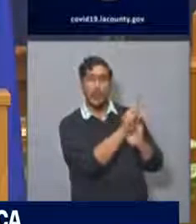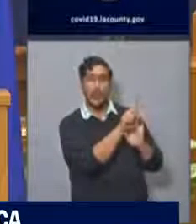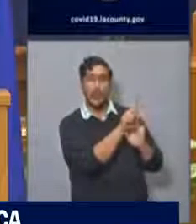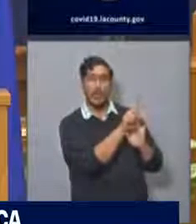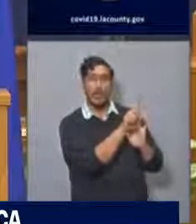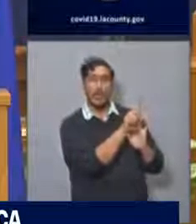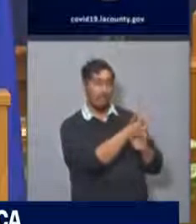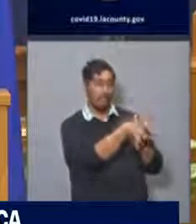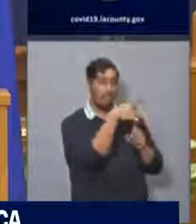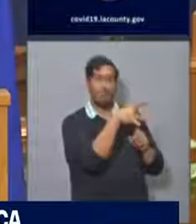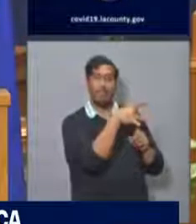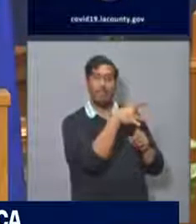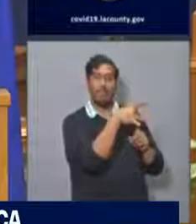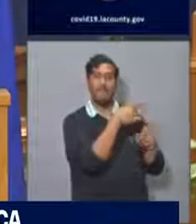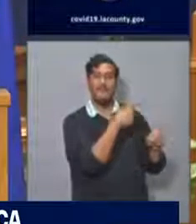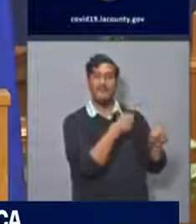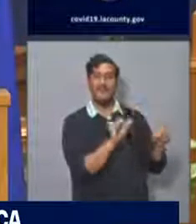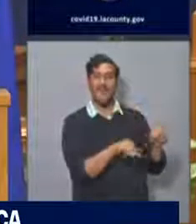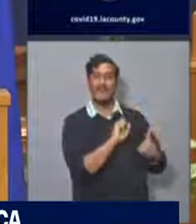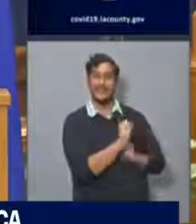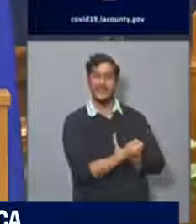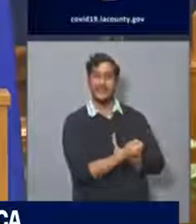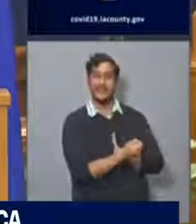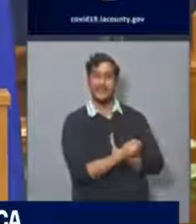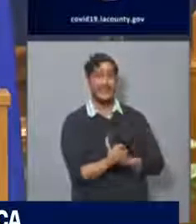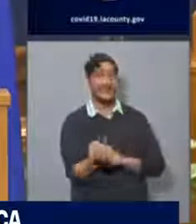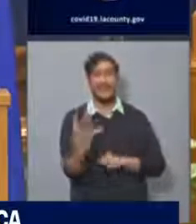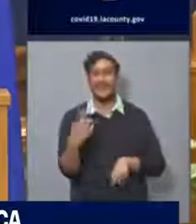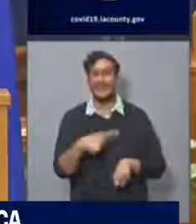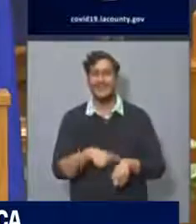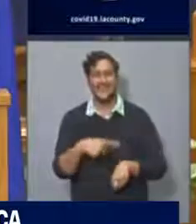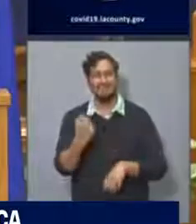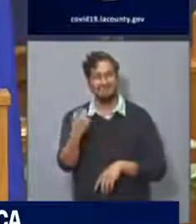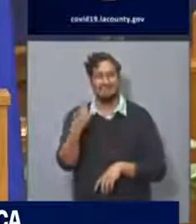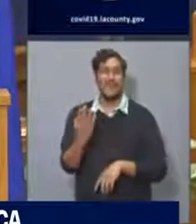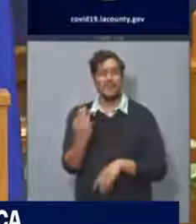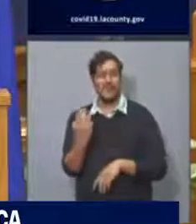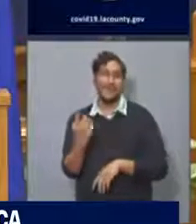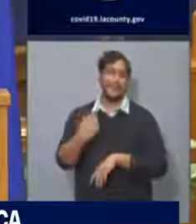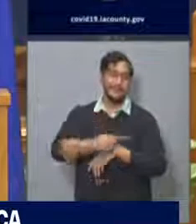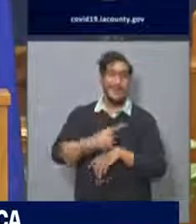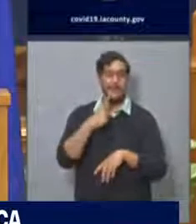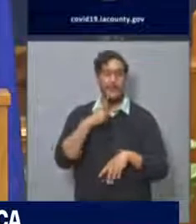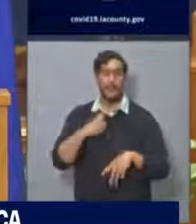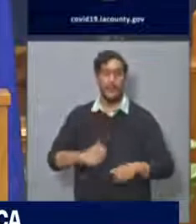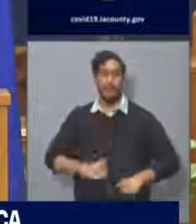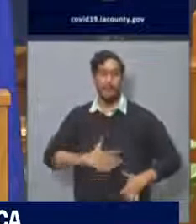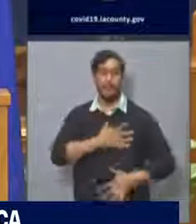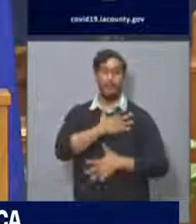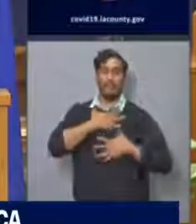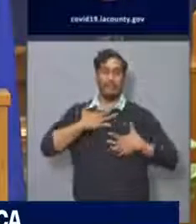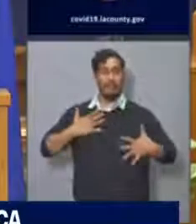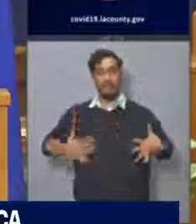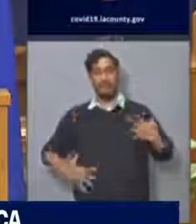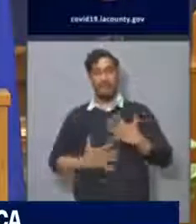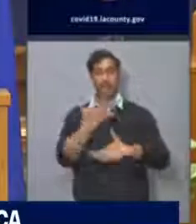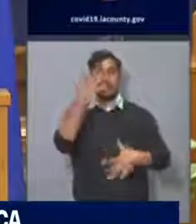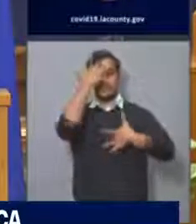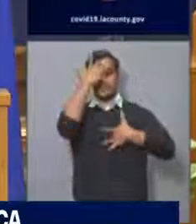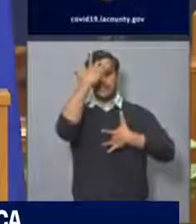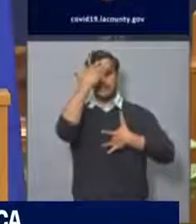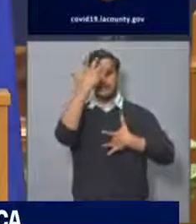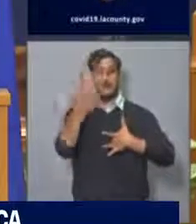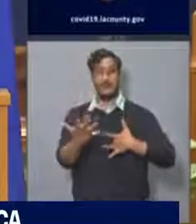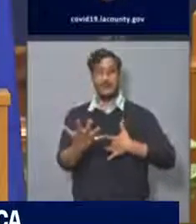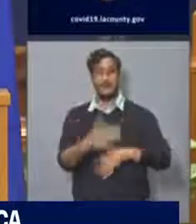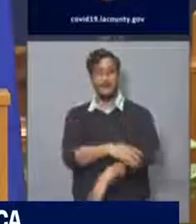the case. Many times, because there's a long incubation period and because people are actually